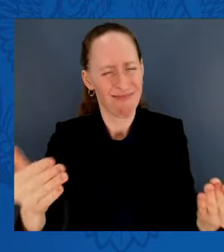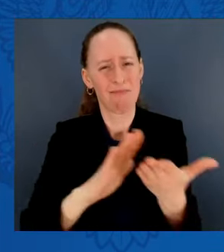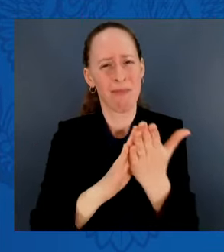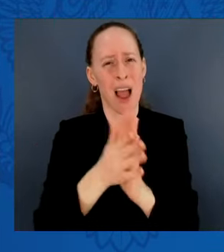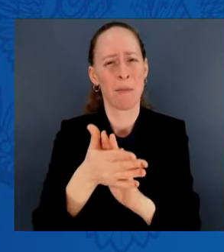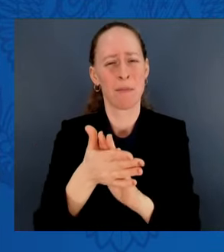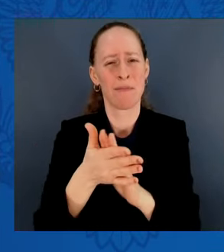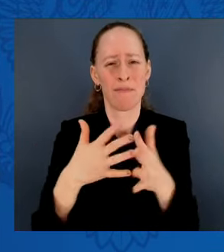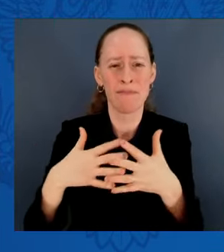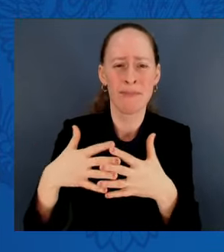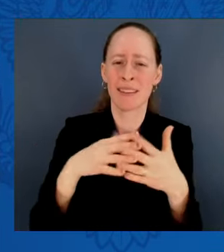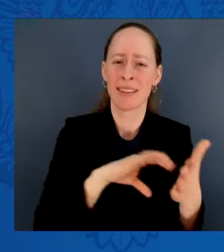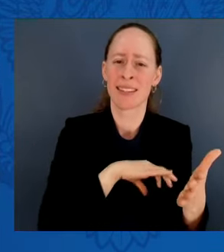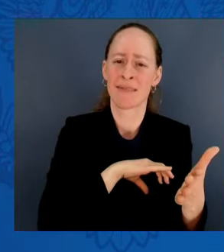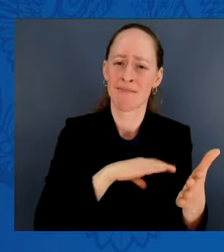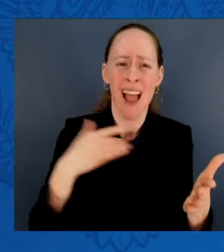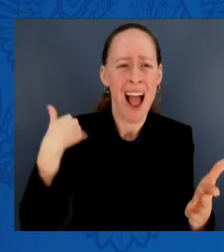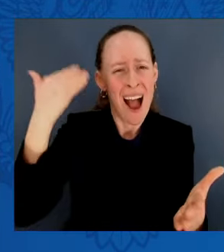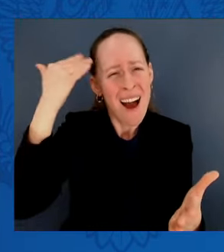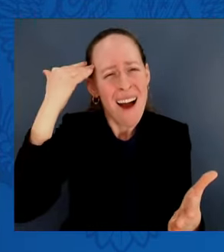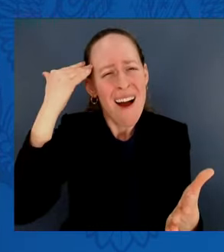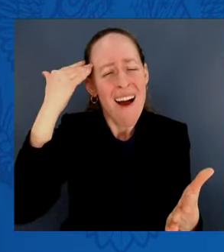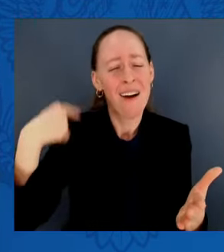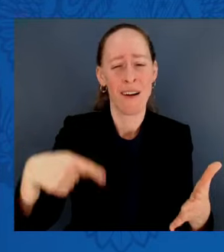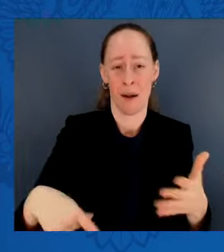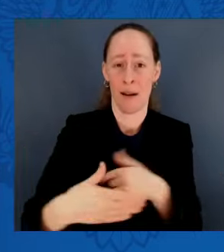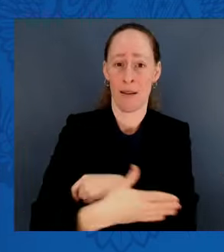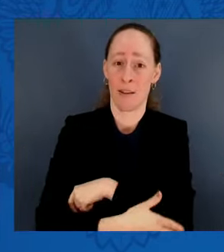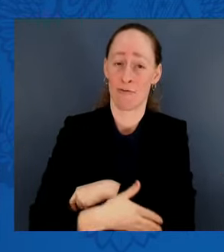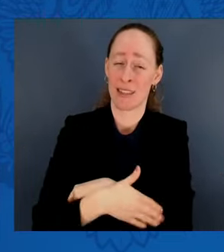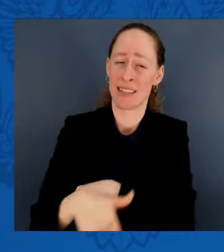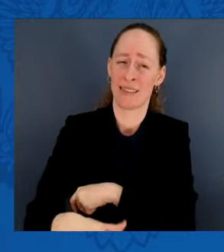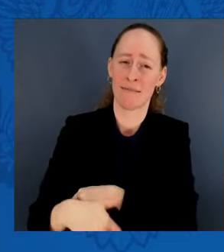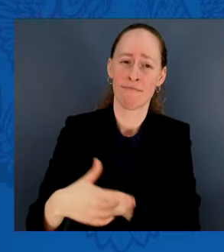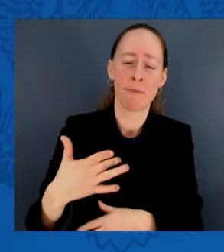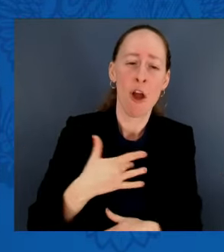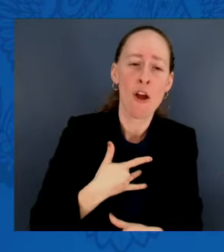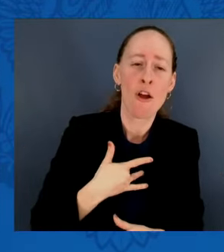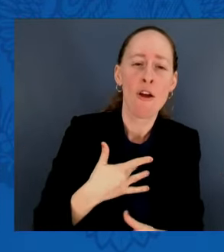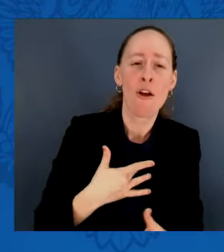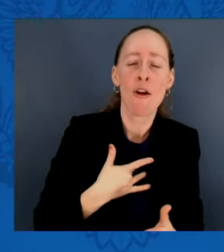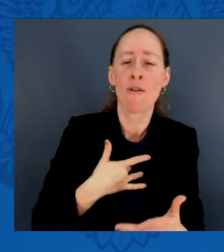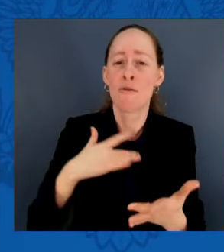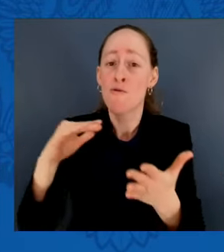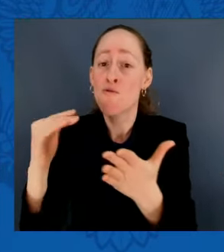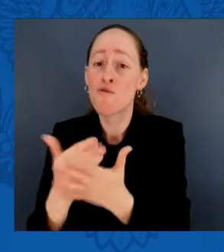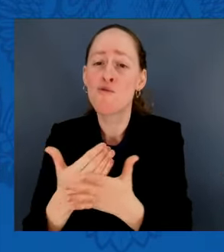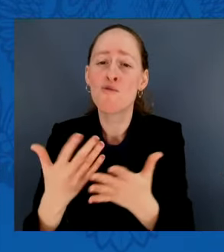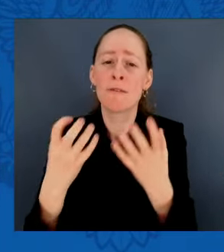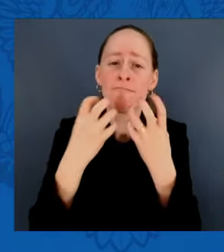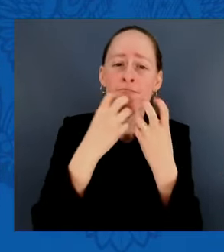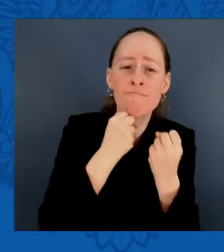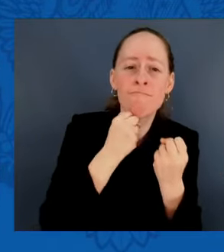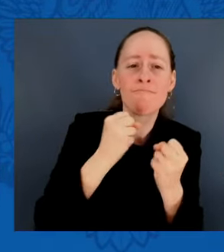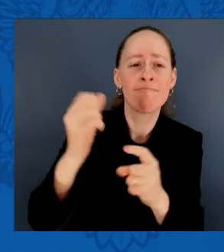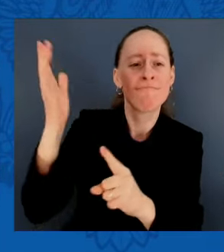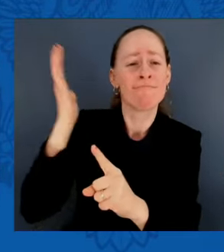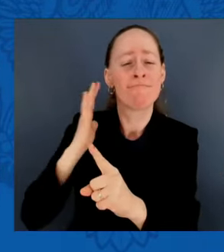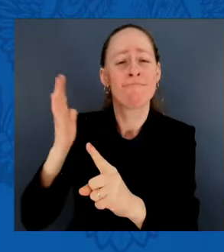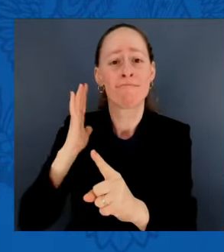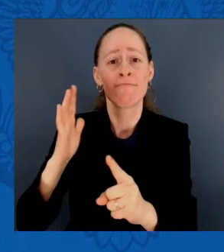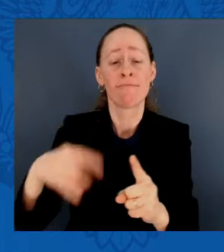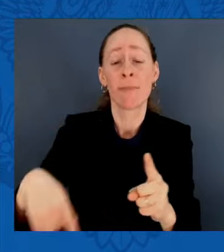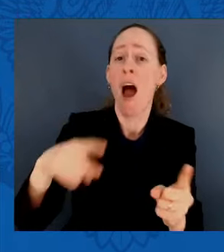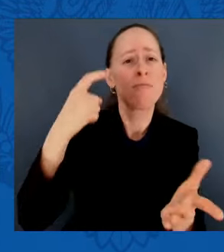new. Home to Native Americans and ancestors have been here for thousands of years. Home to people of every place, from every place